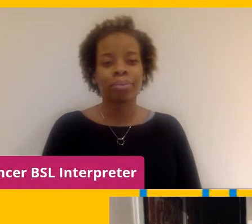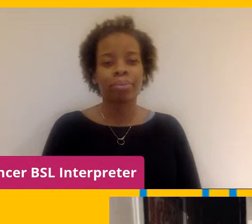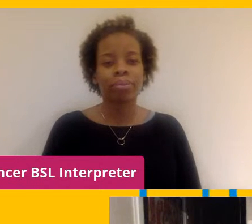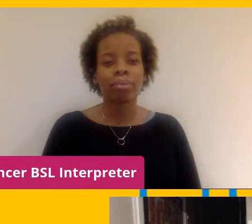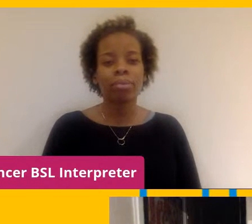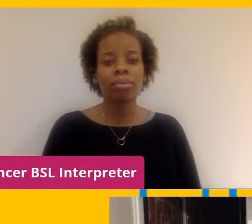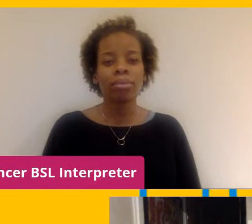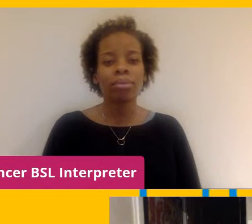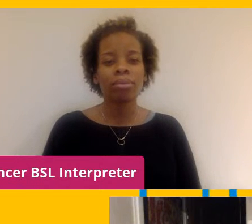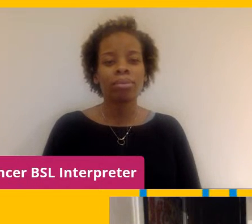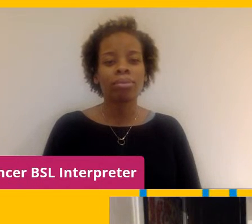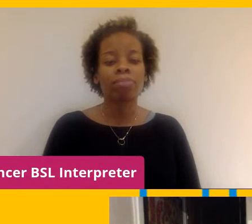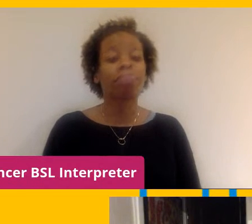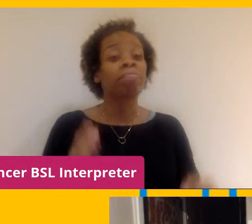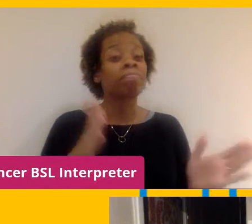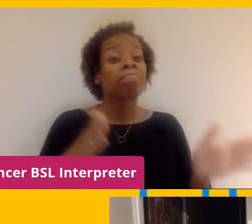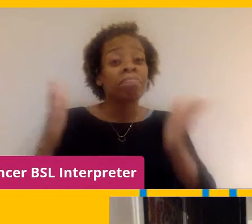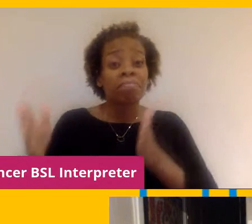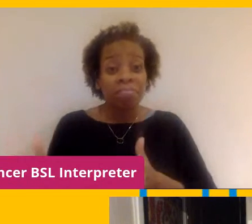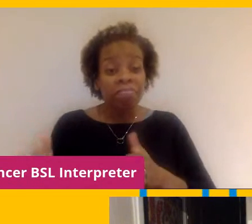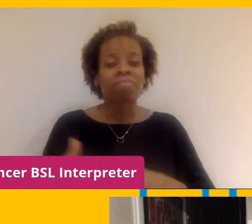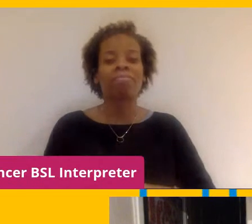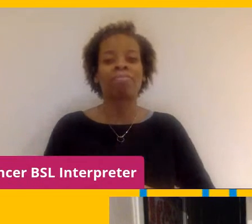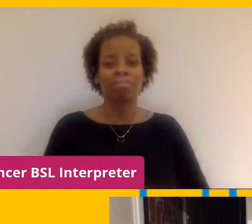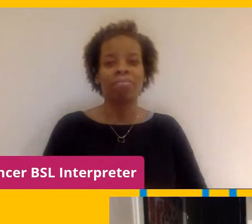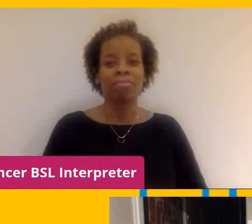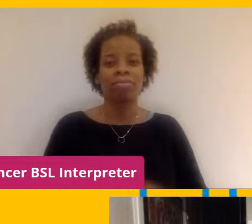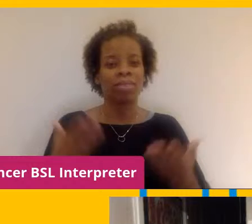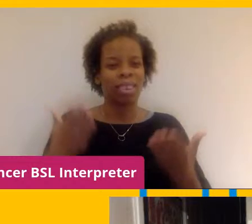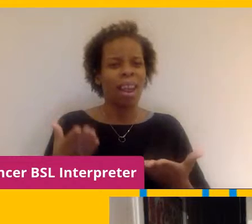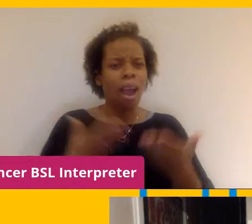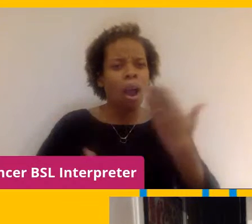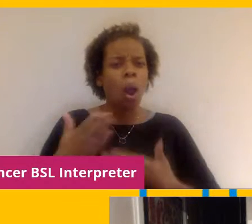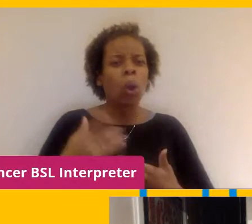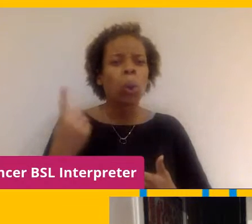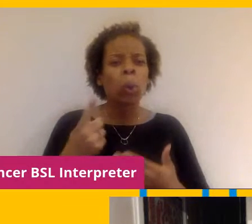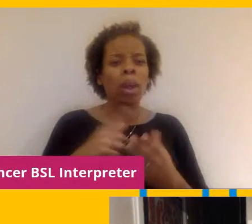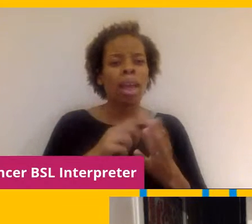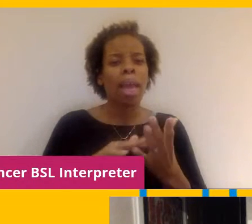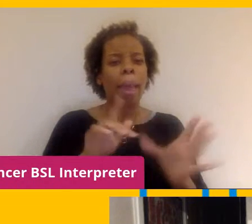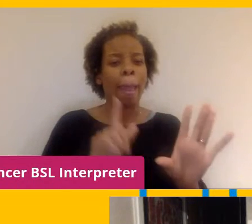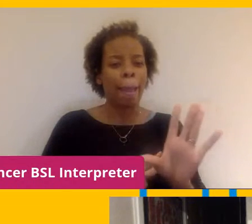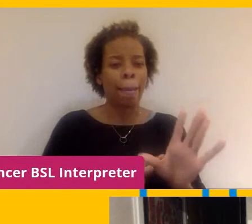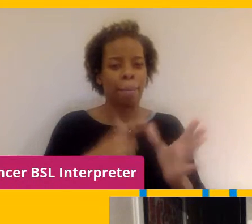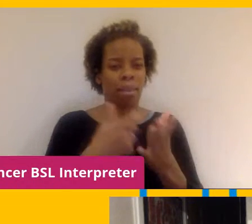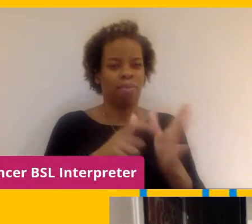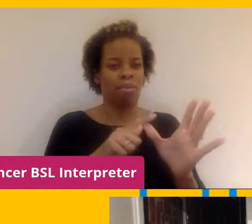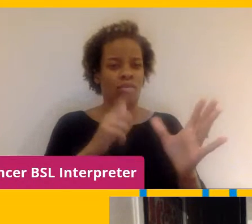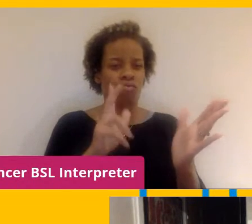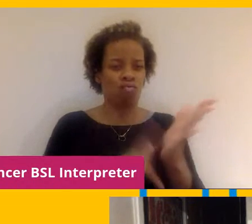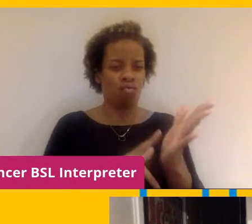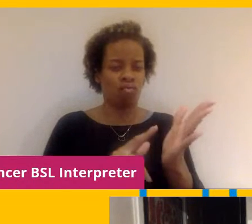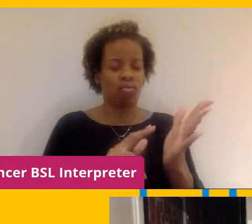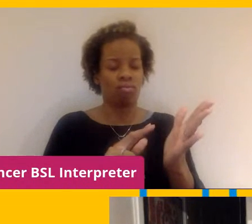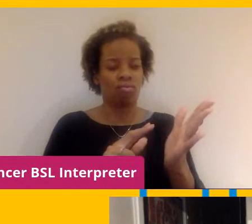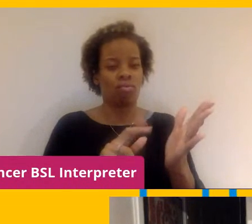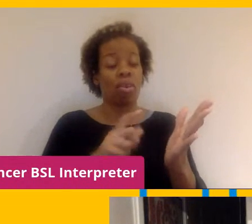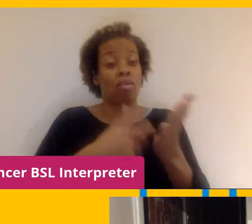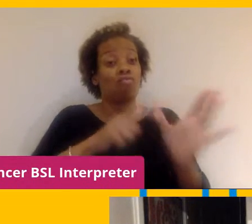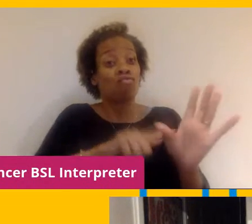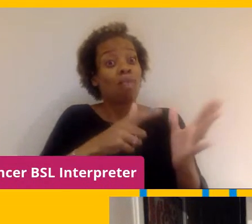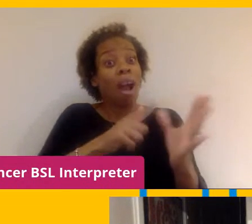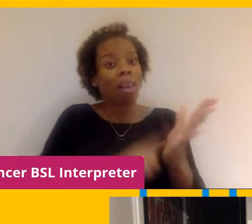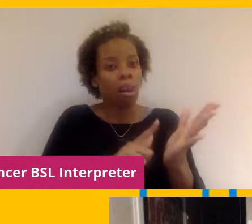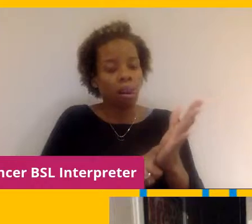So following on nicely from that, we are going to hear from Amy Ryle, who is a ARPS member of staff at the University of Sheffield and